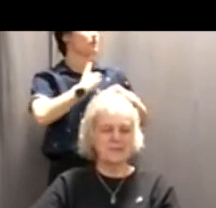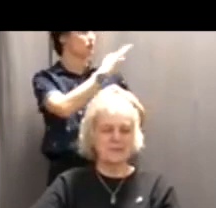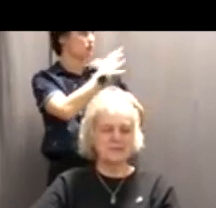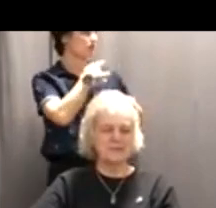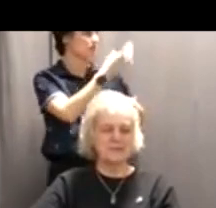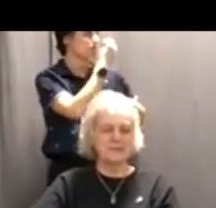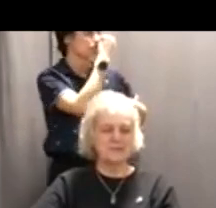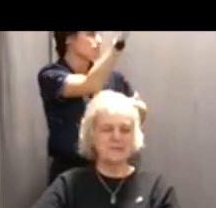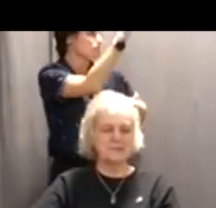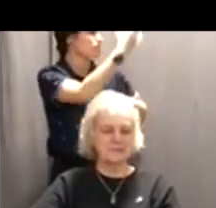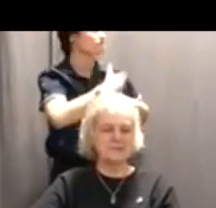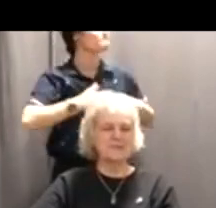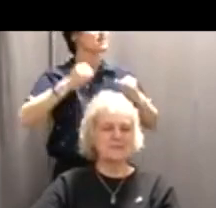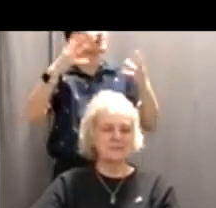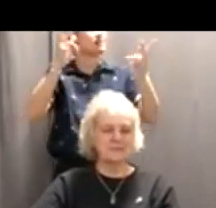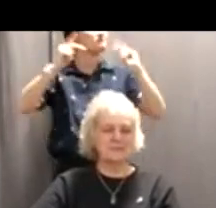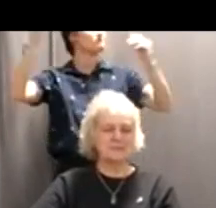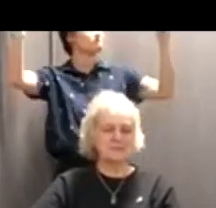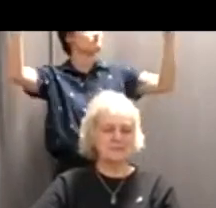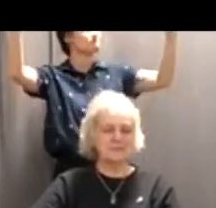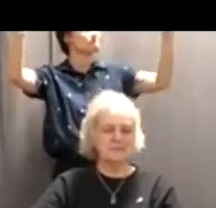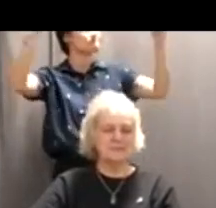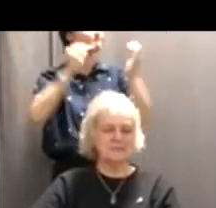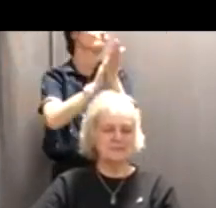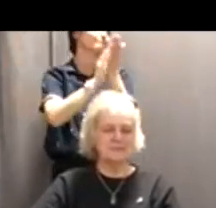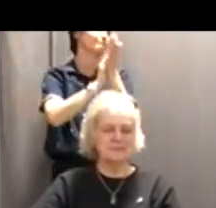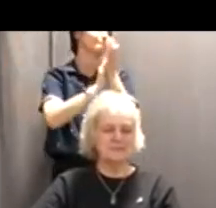just really coming into a space where I can